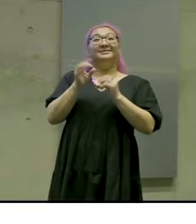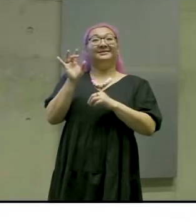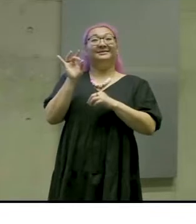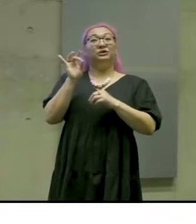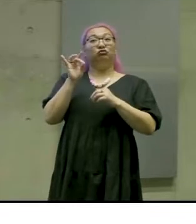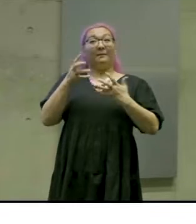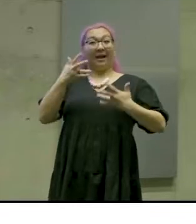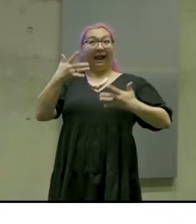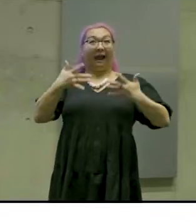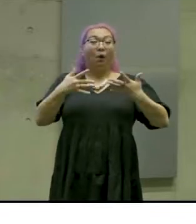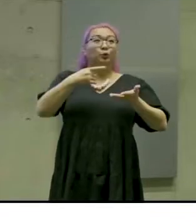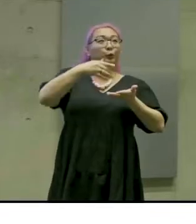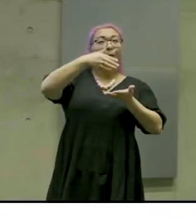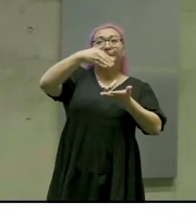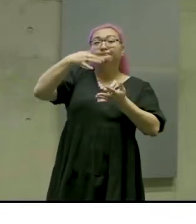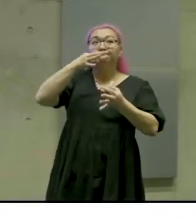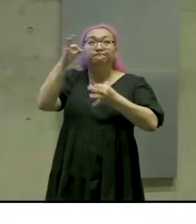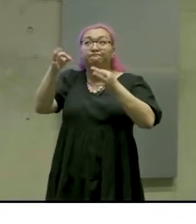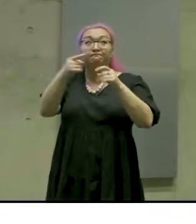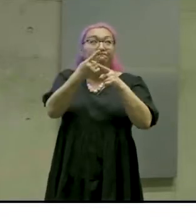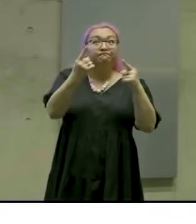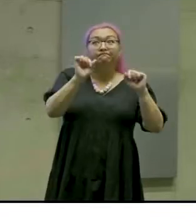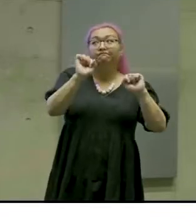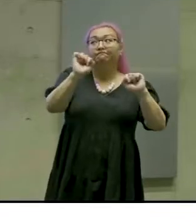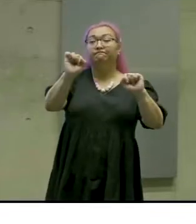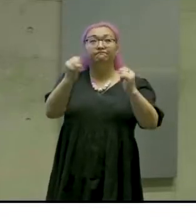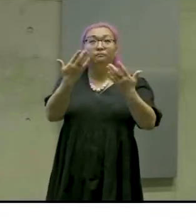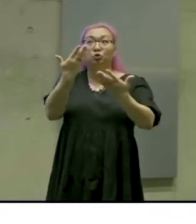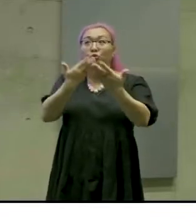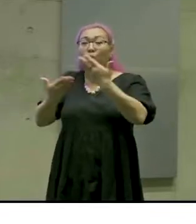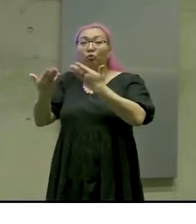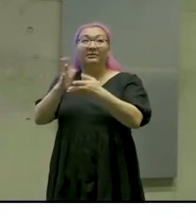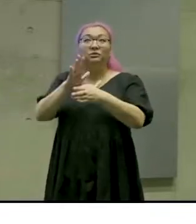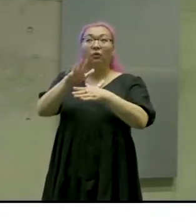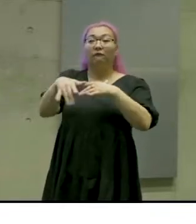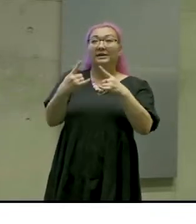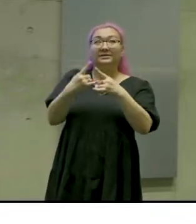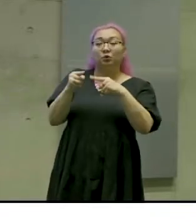collecting stories of people exposing sexual harassers, and as well